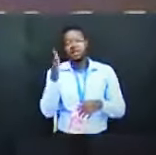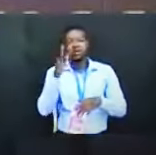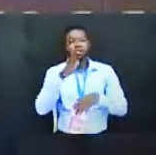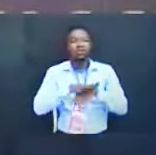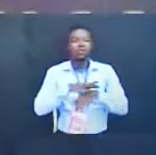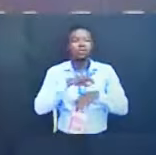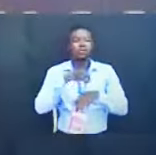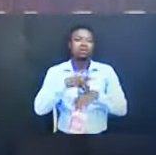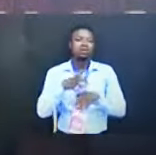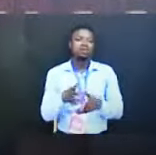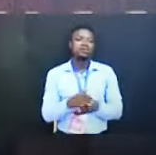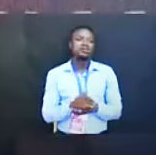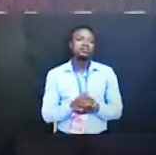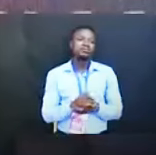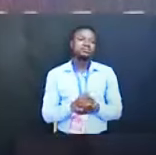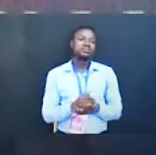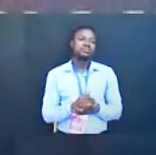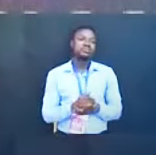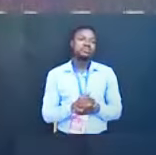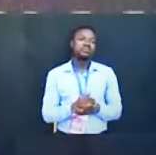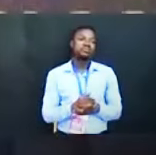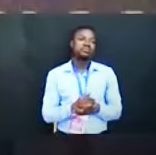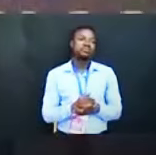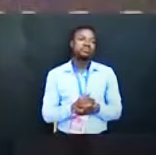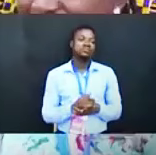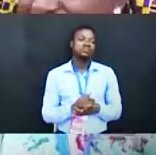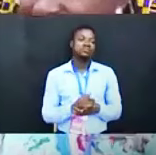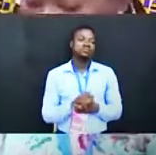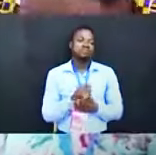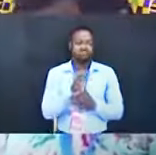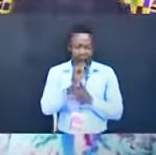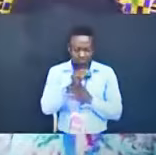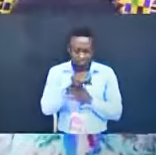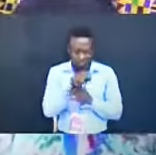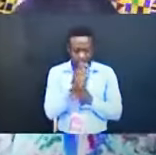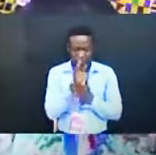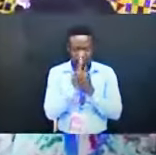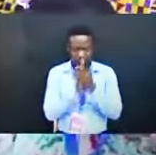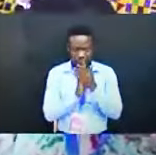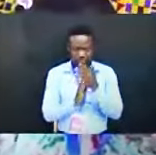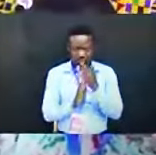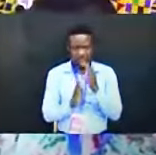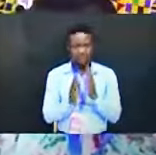manufactured things we see. Shall we bow down our heads for a moment?